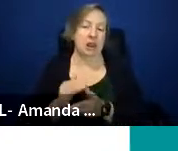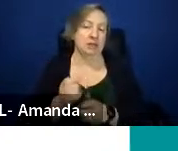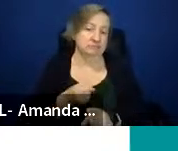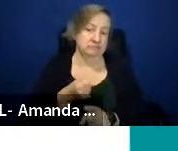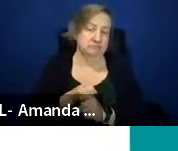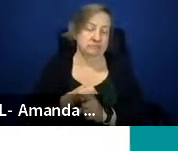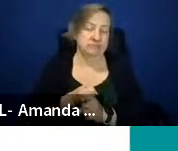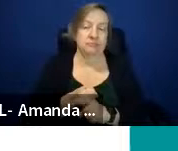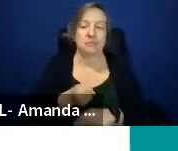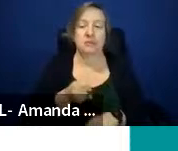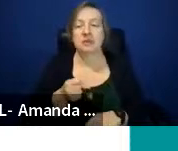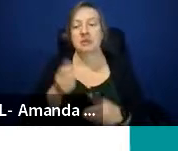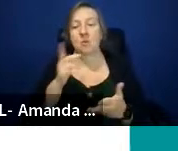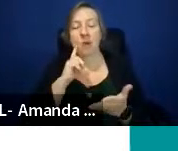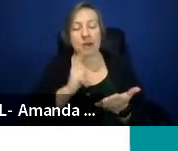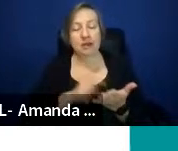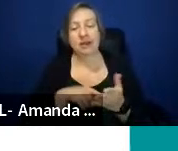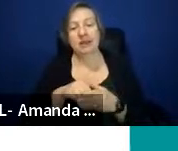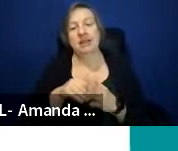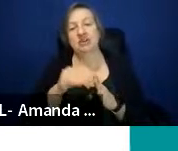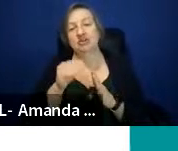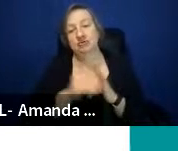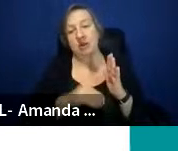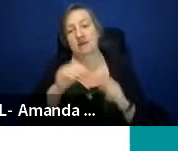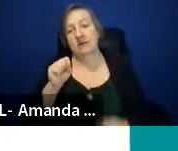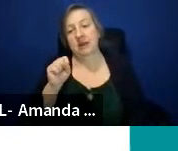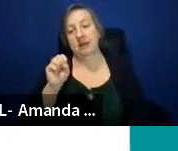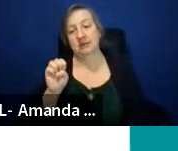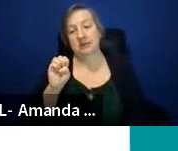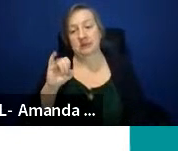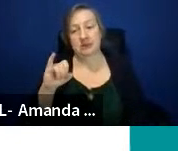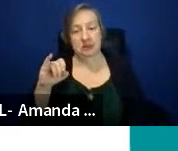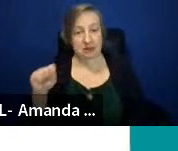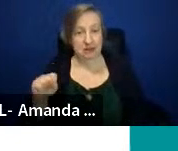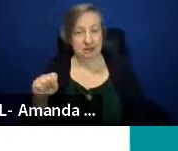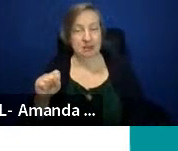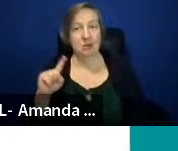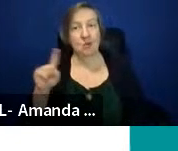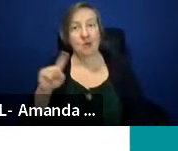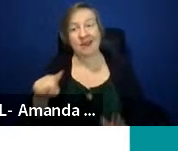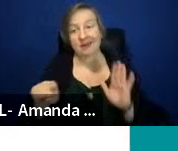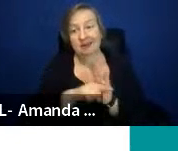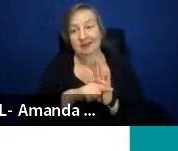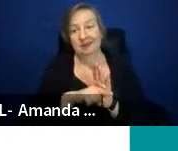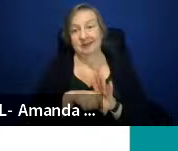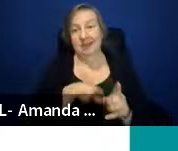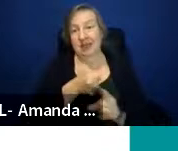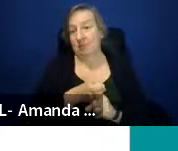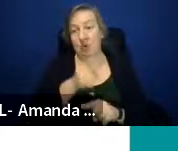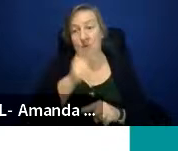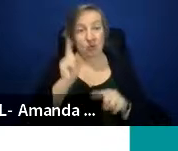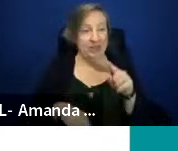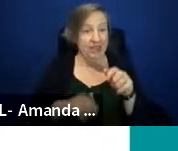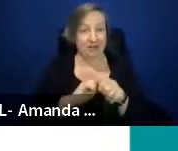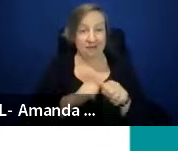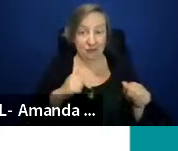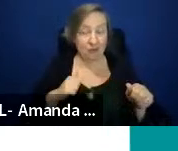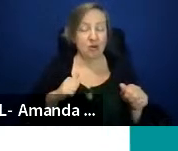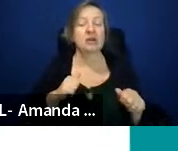as identified in the draft SEIS, and where adverse impacts cannot be avoided, looking